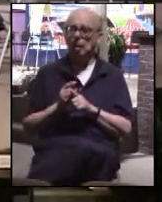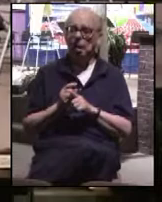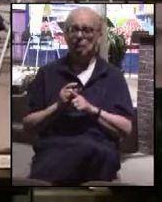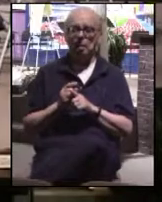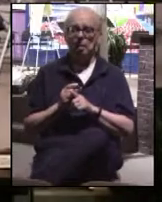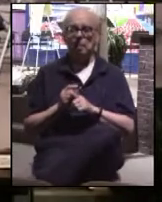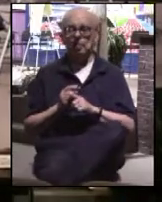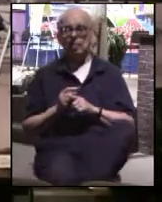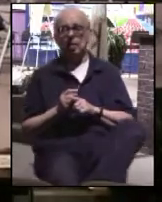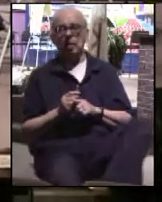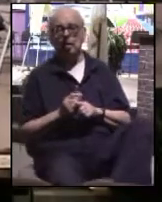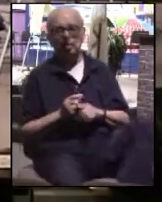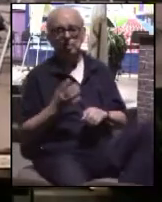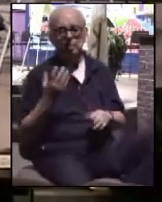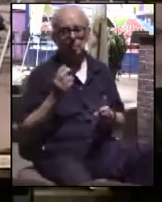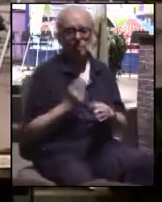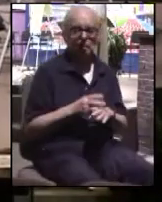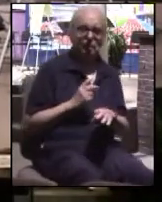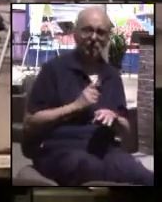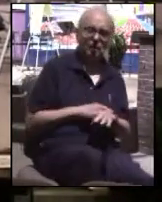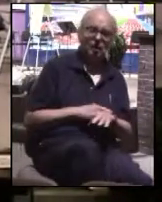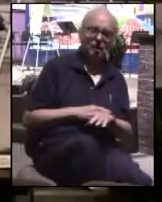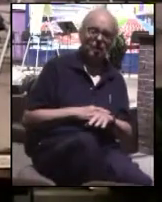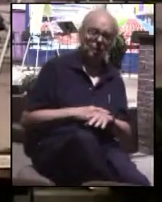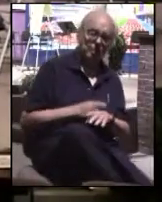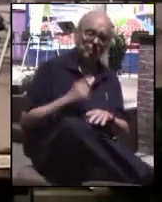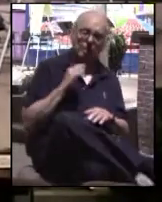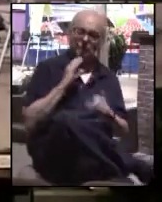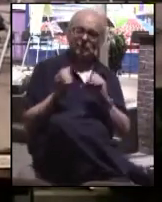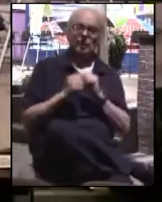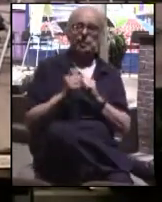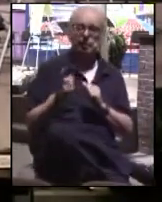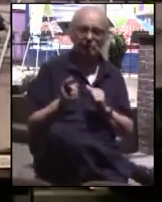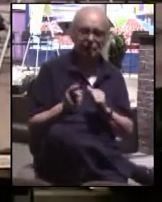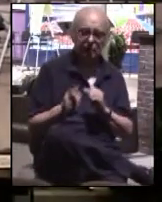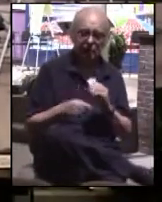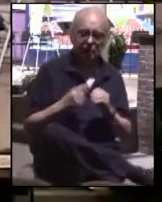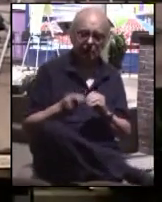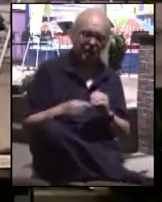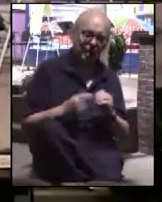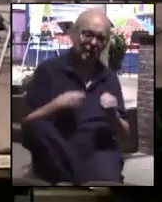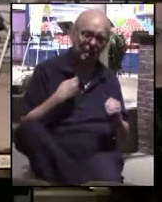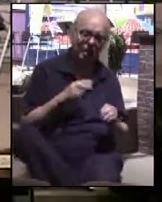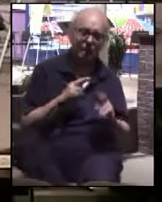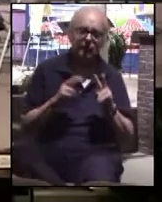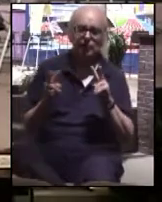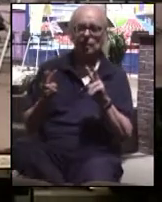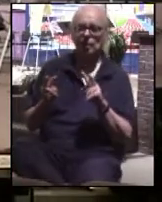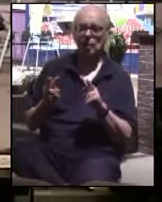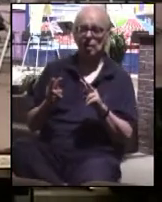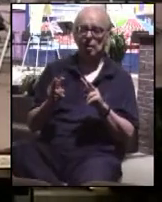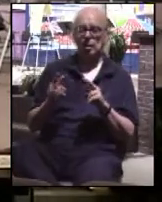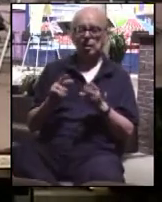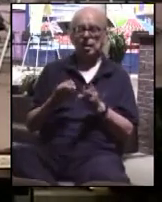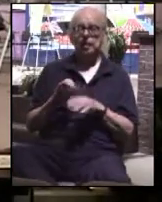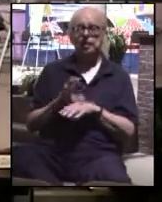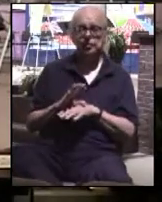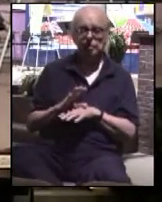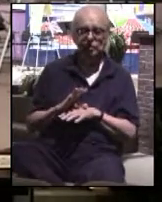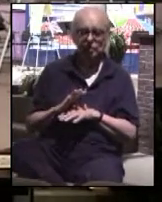it's been a while since i've communicated to you all about our vision in this church